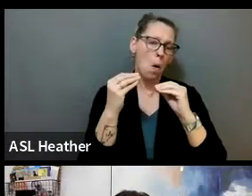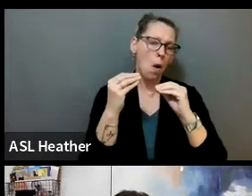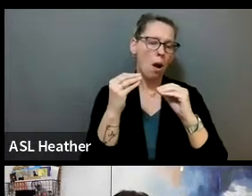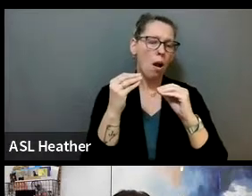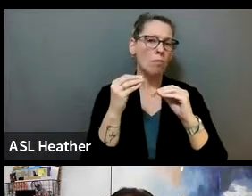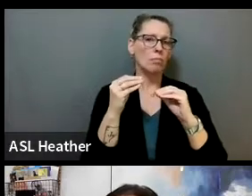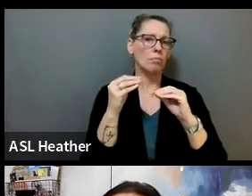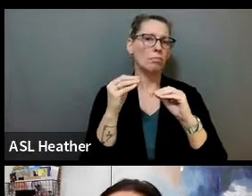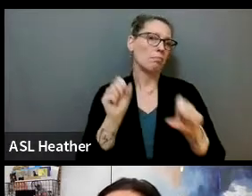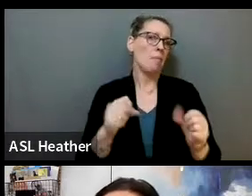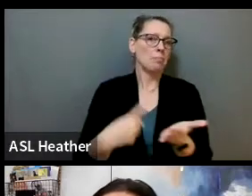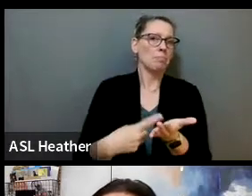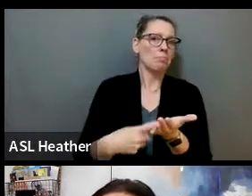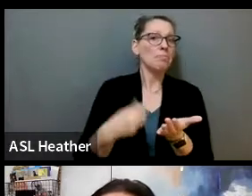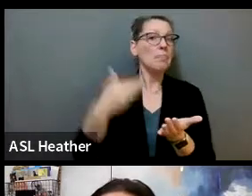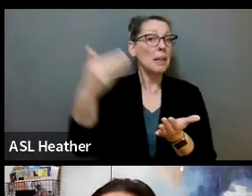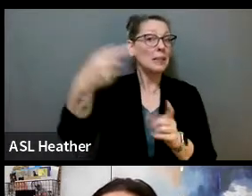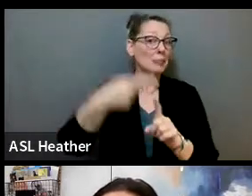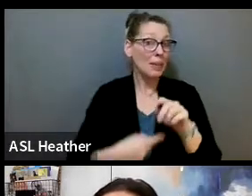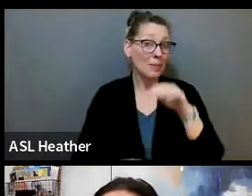topic next month.